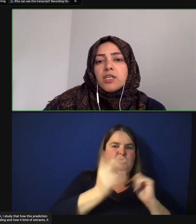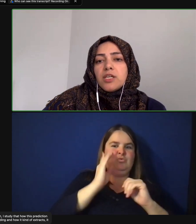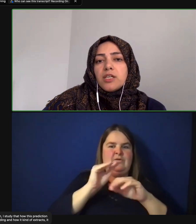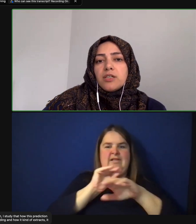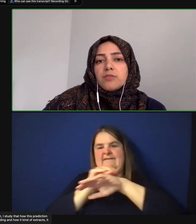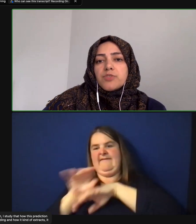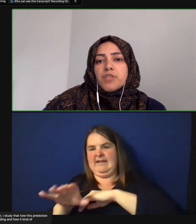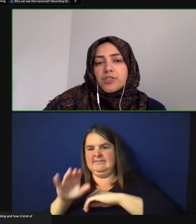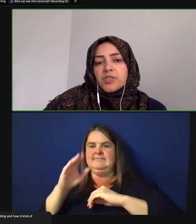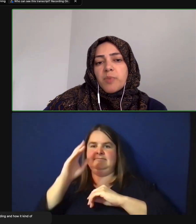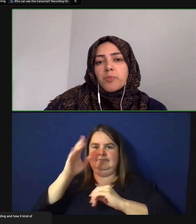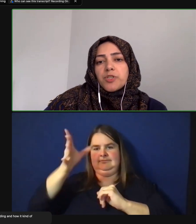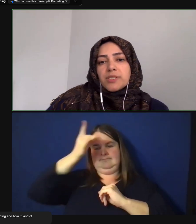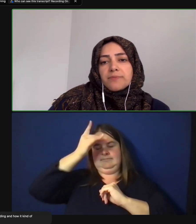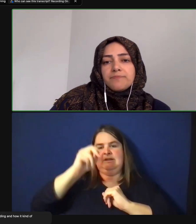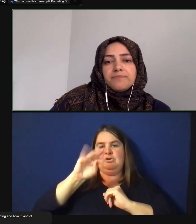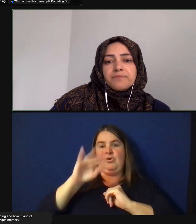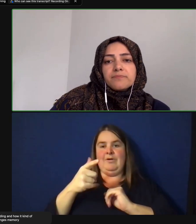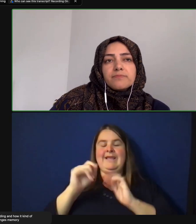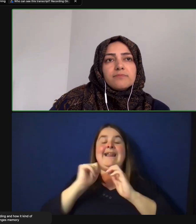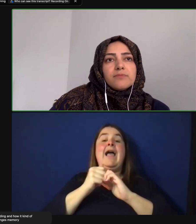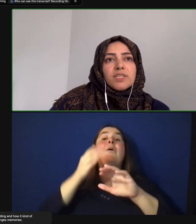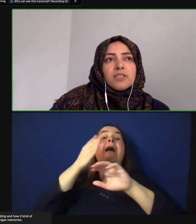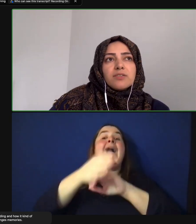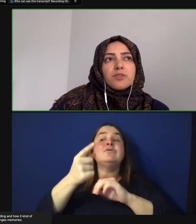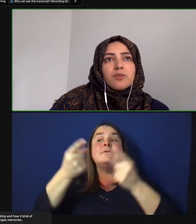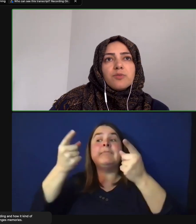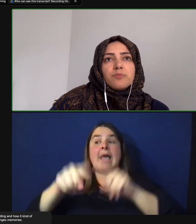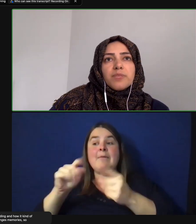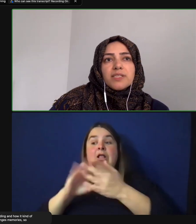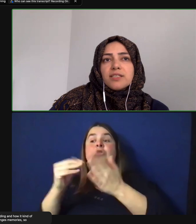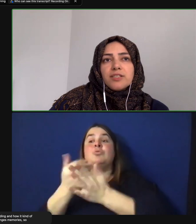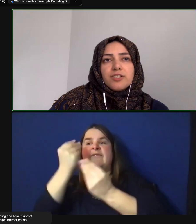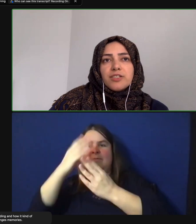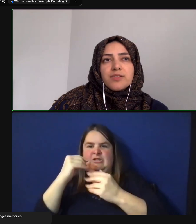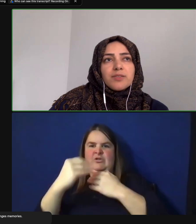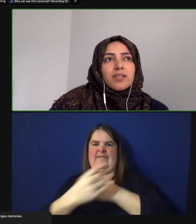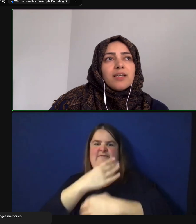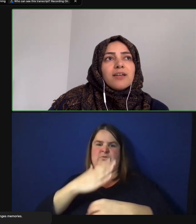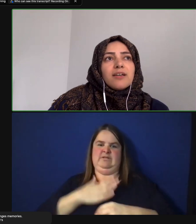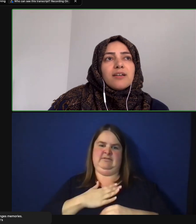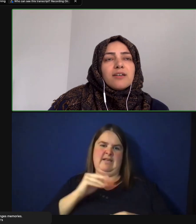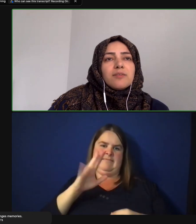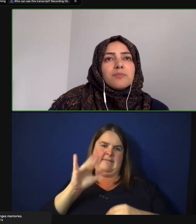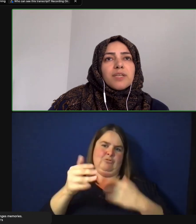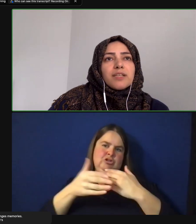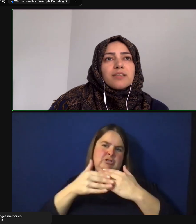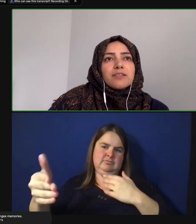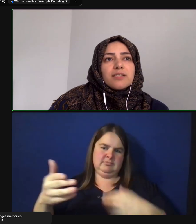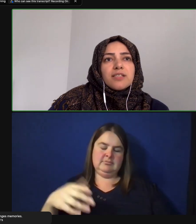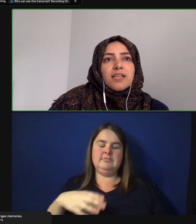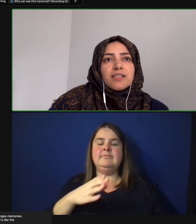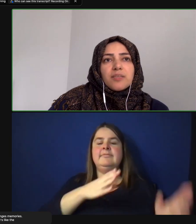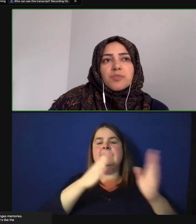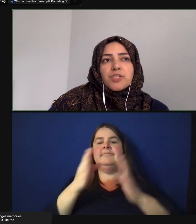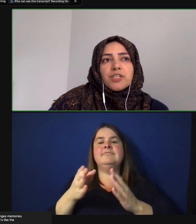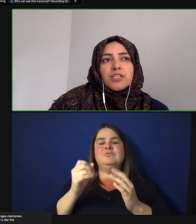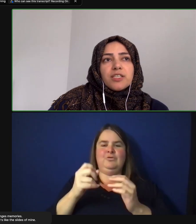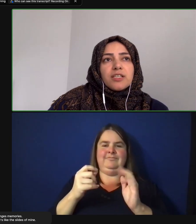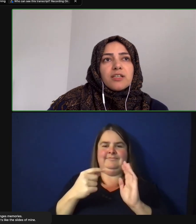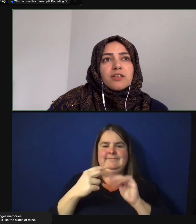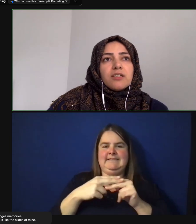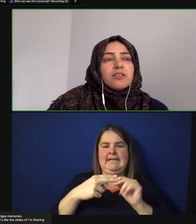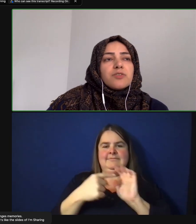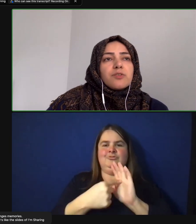retroactively changes memories. So basically here is like the slide that I'm